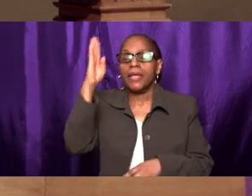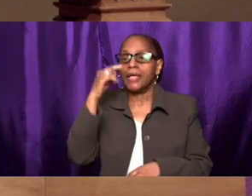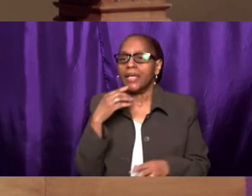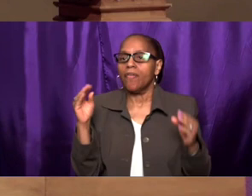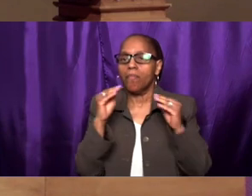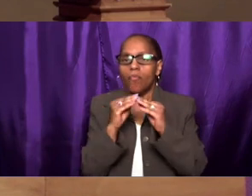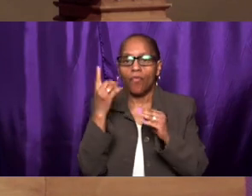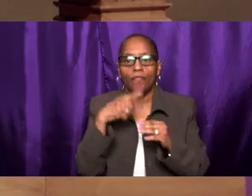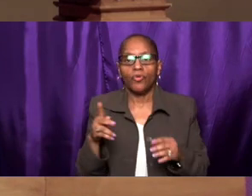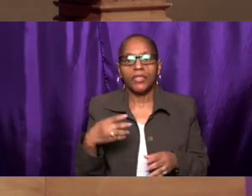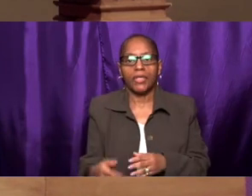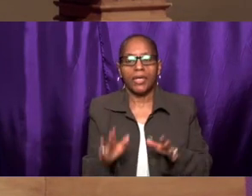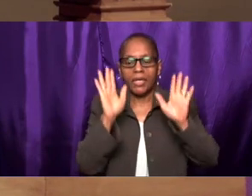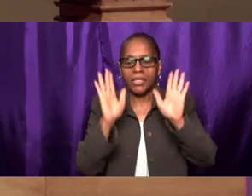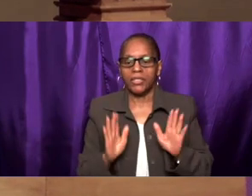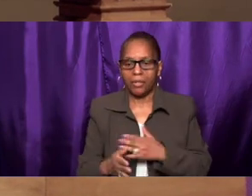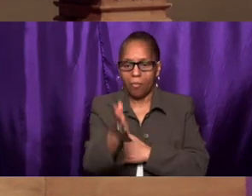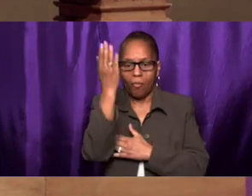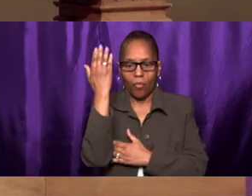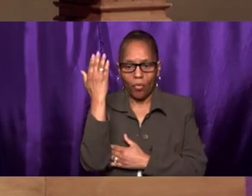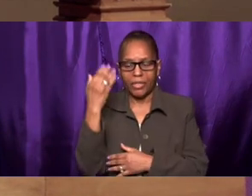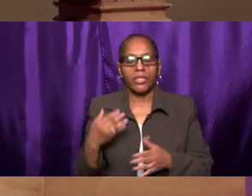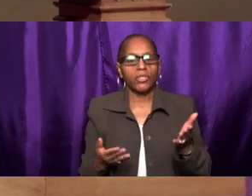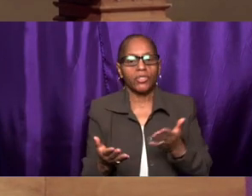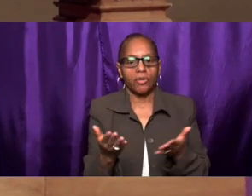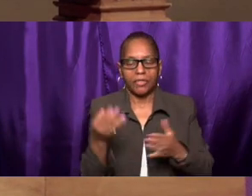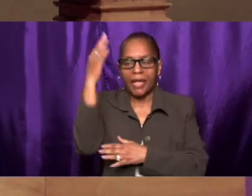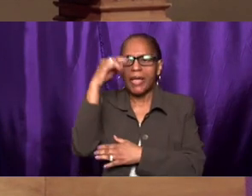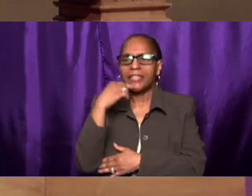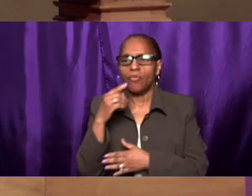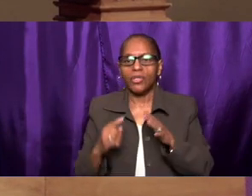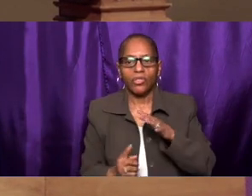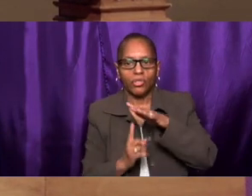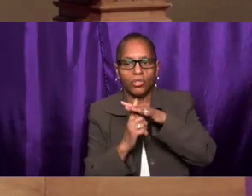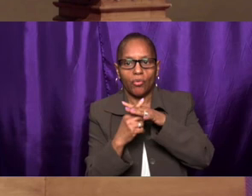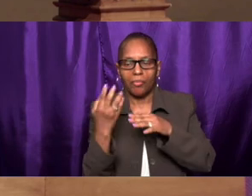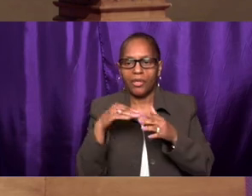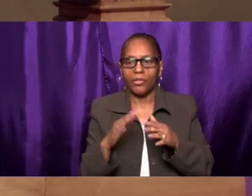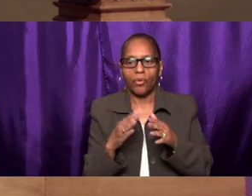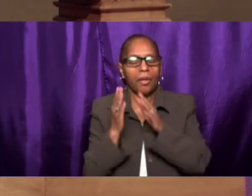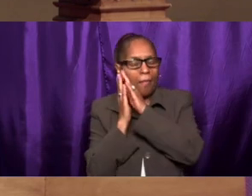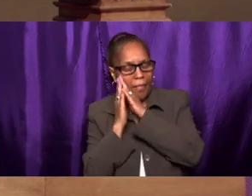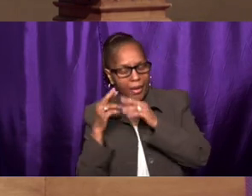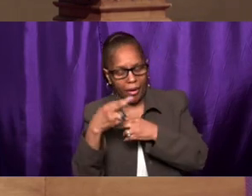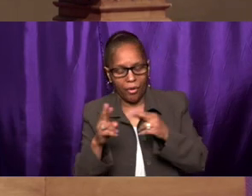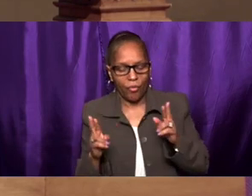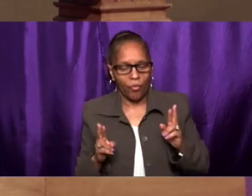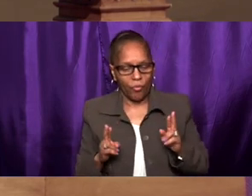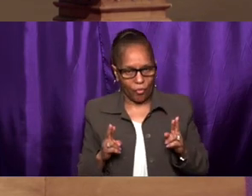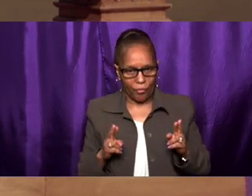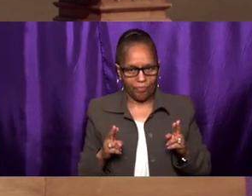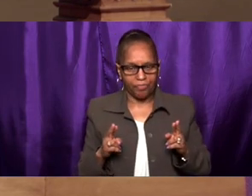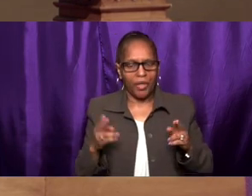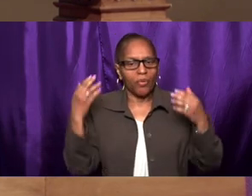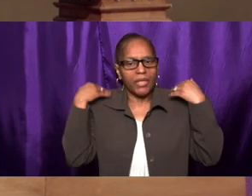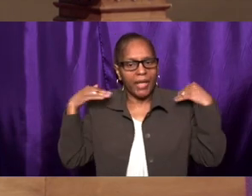you than a Sunday morning service. God says, I want to show up in your bedroom. I want the angelic host to